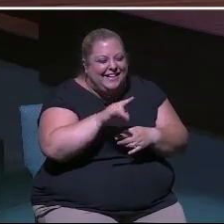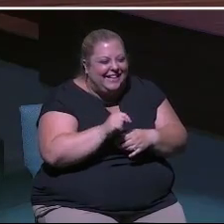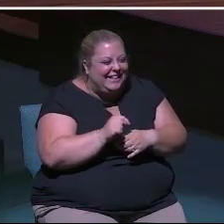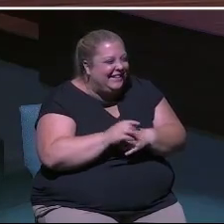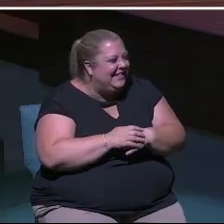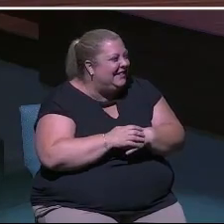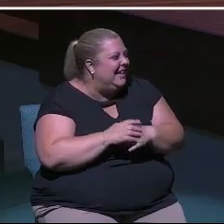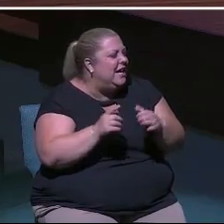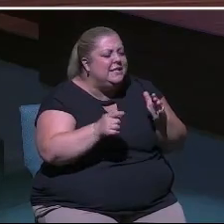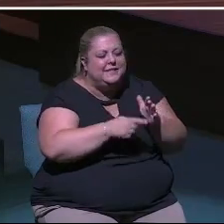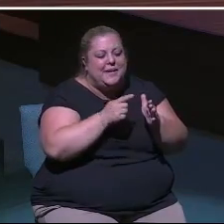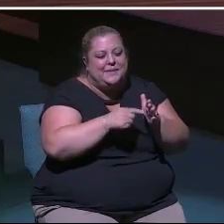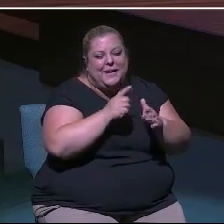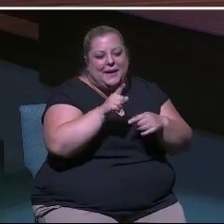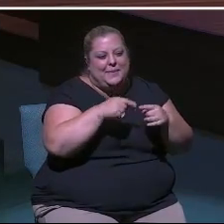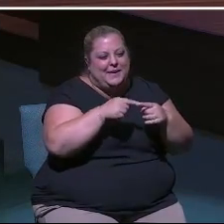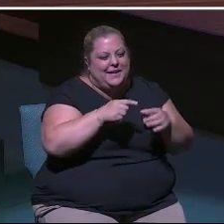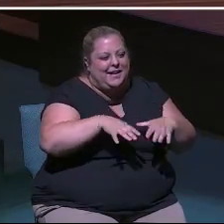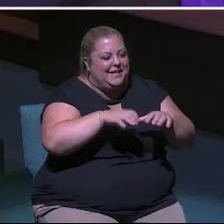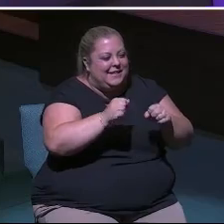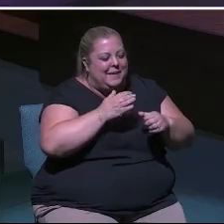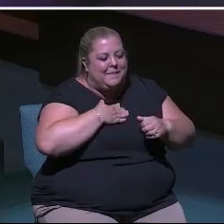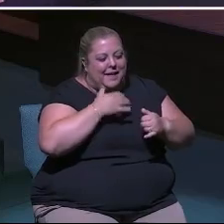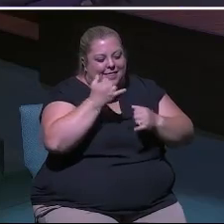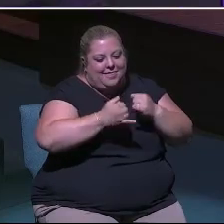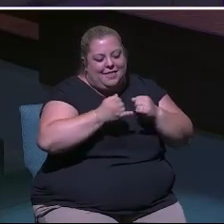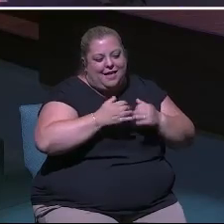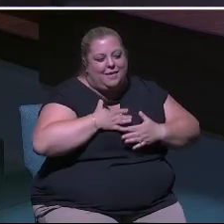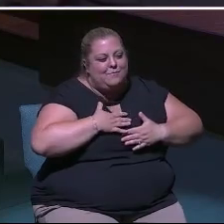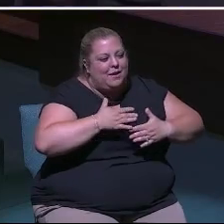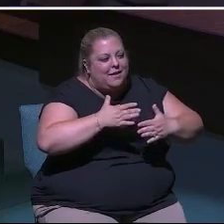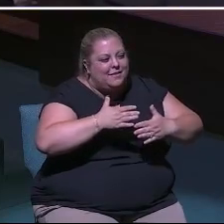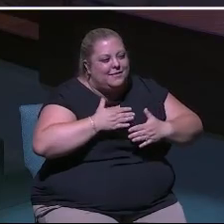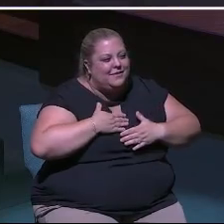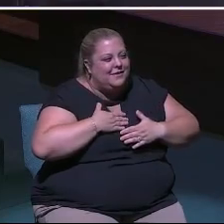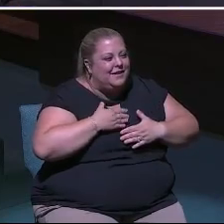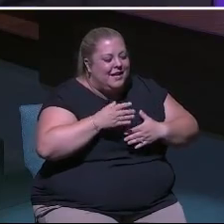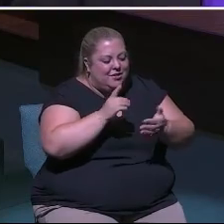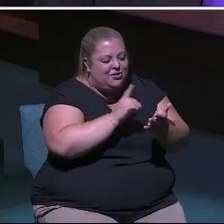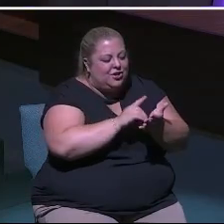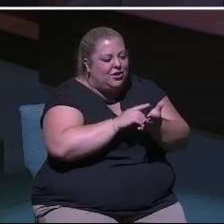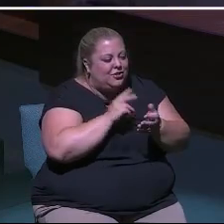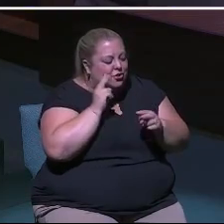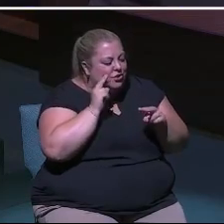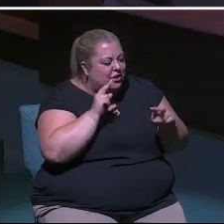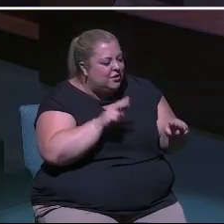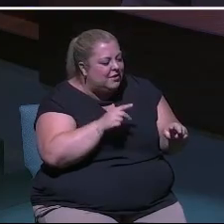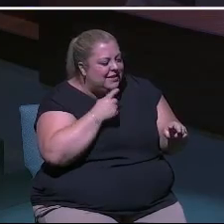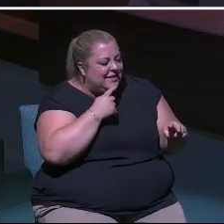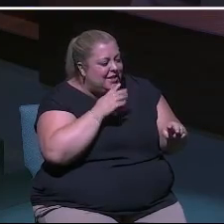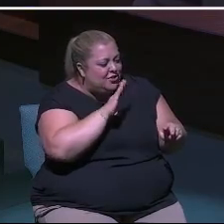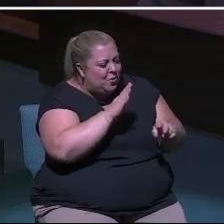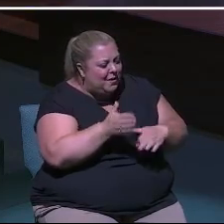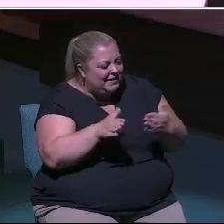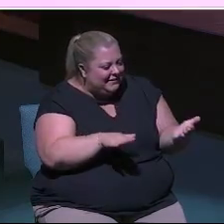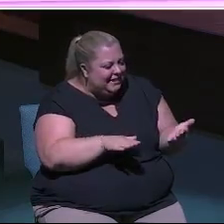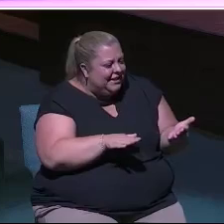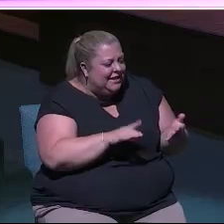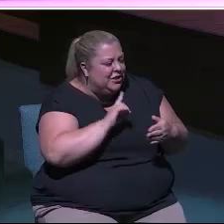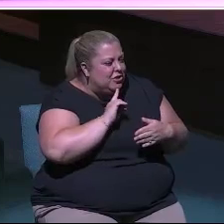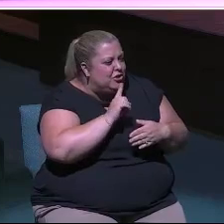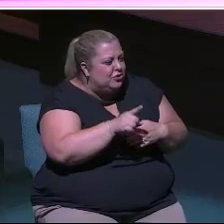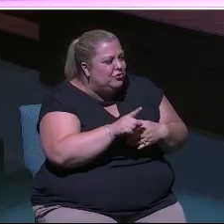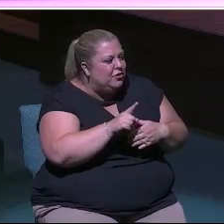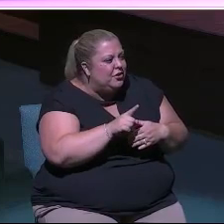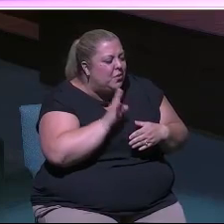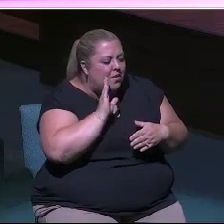Someday when I take my final breath. And the doctor takes one look and says, you're dead. The truth is